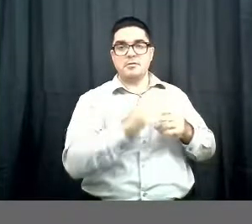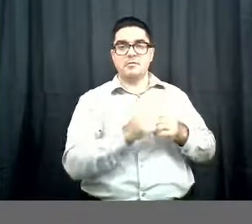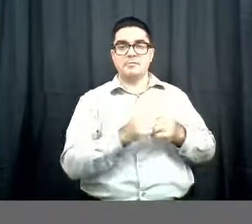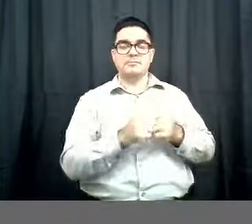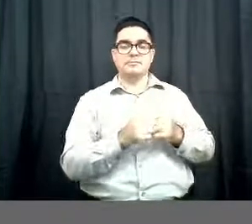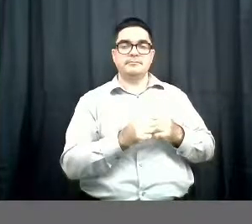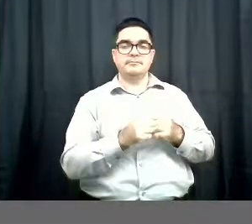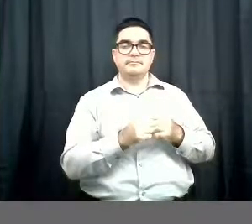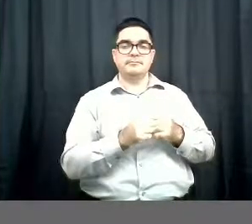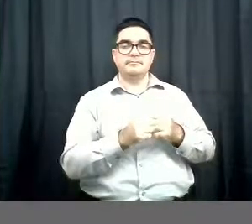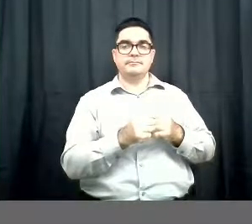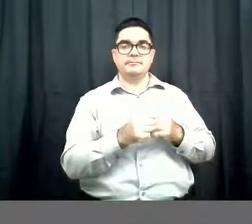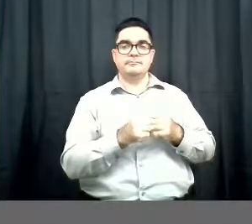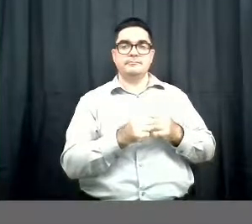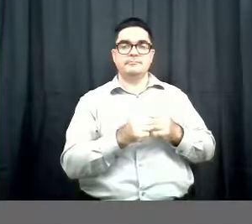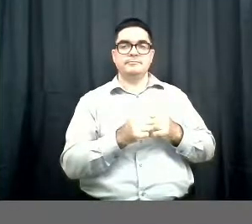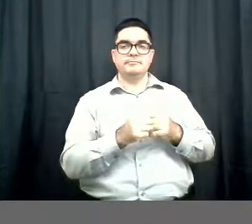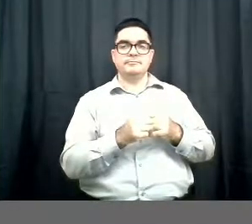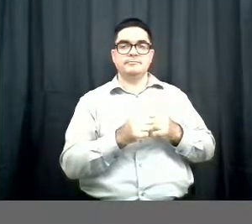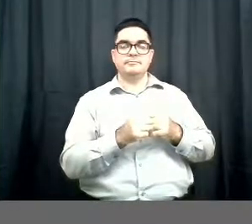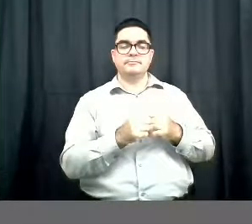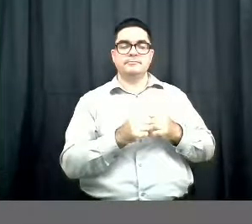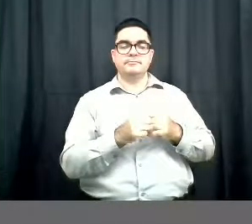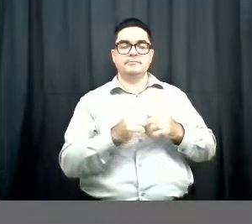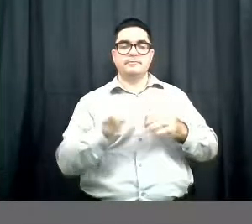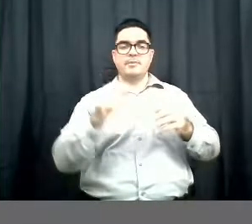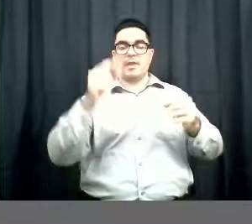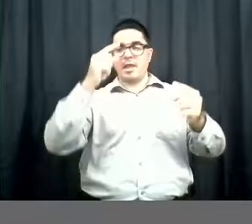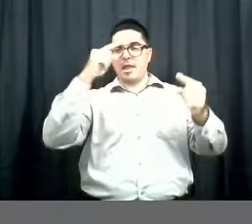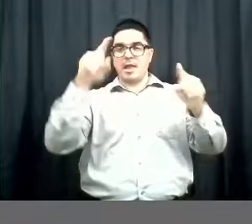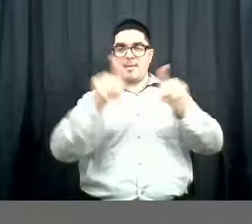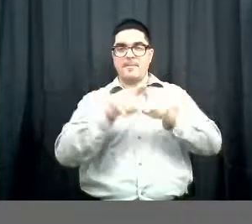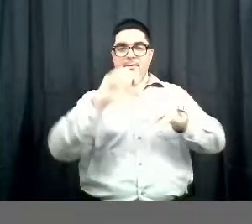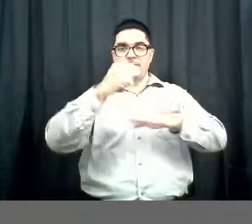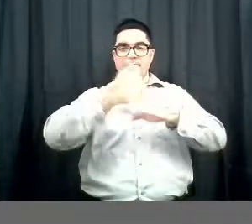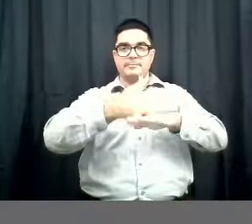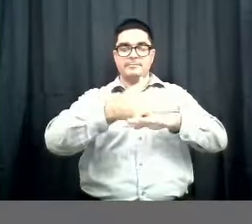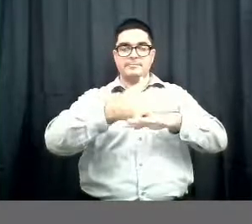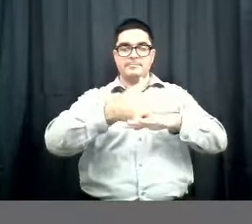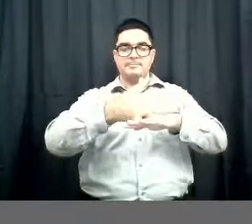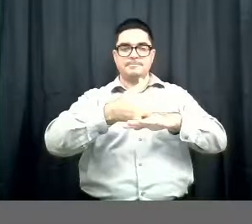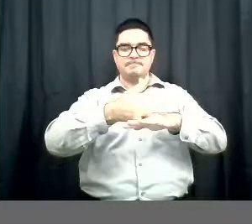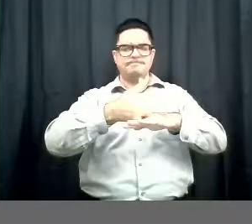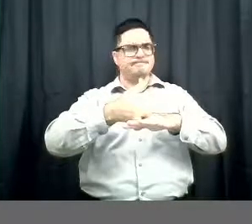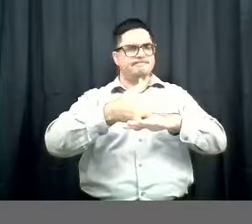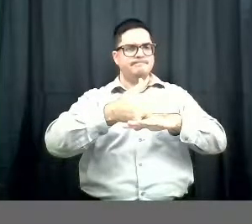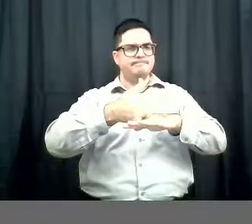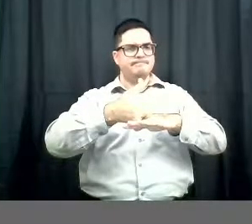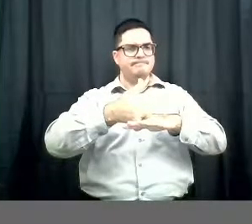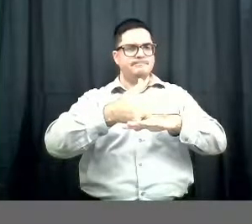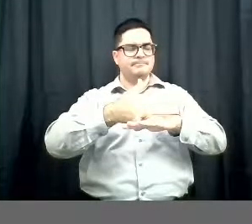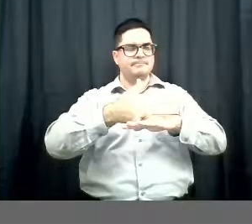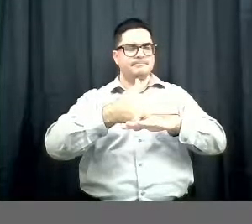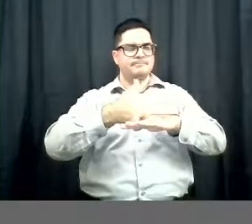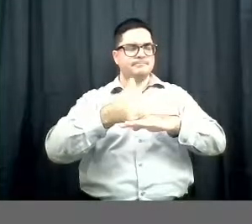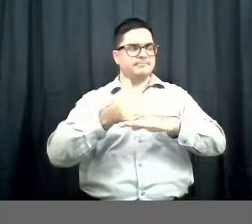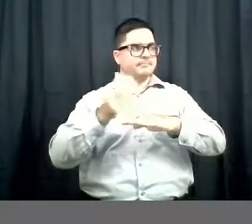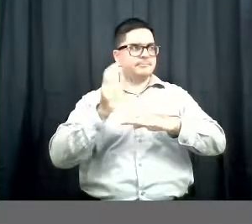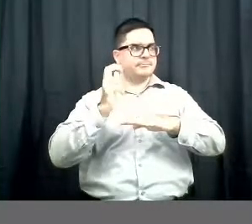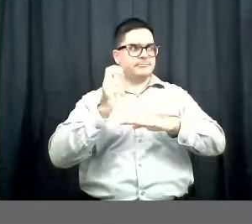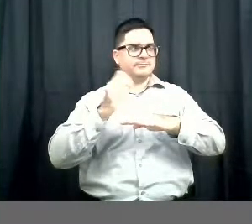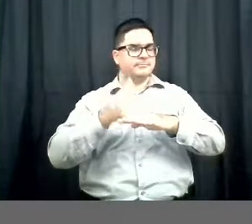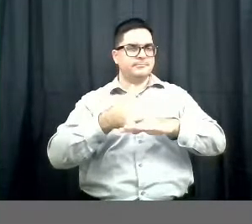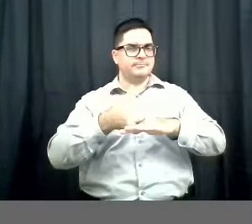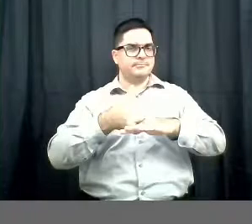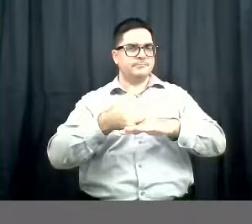were not part of that consensual deal. Other stakeholders were, the monolines were not. But the whole goal, and then since obviously the COVID crisis,